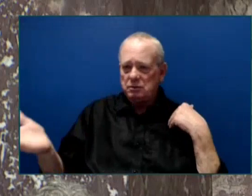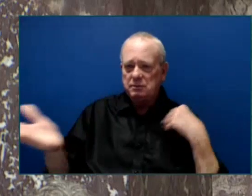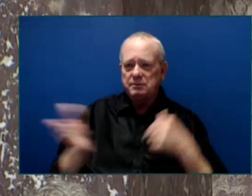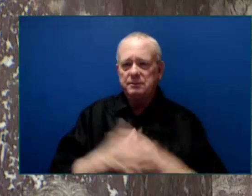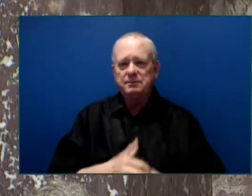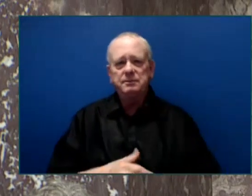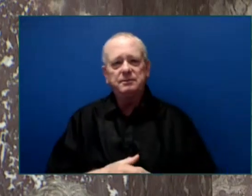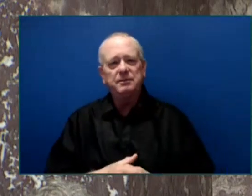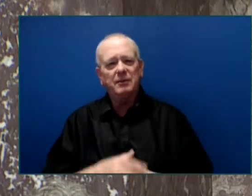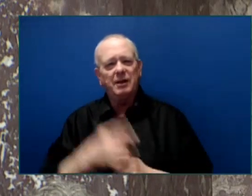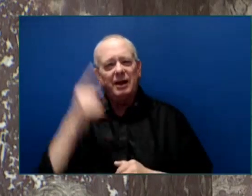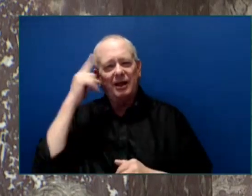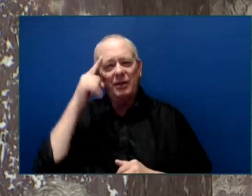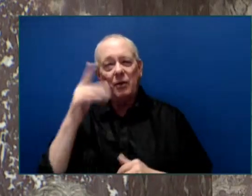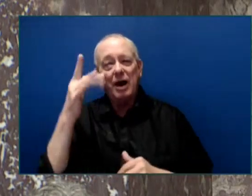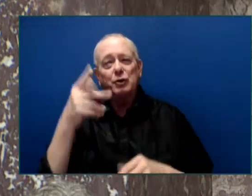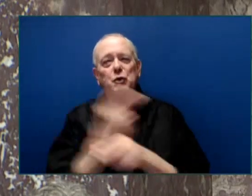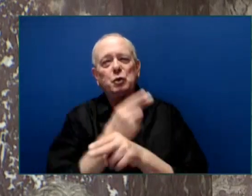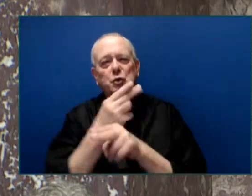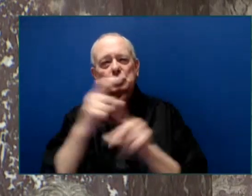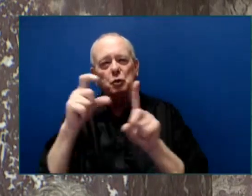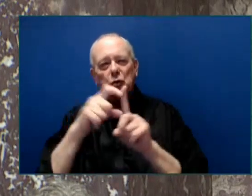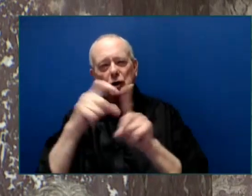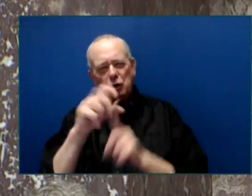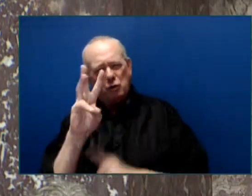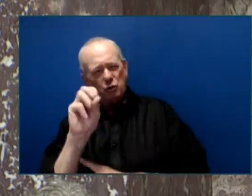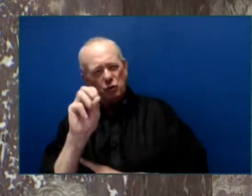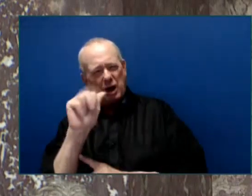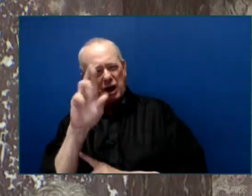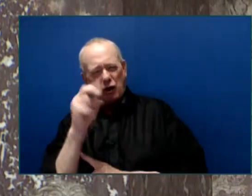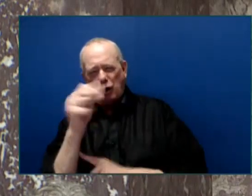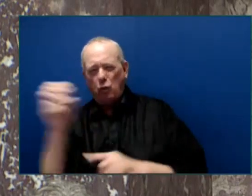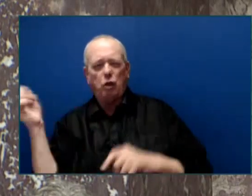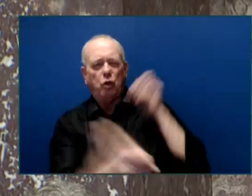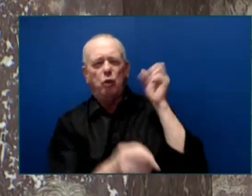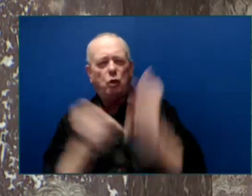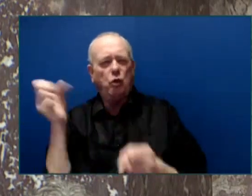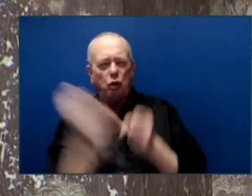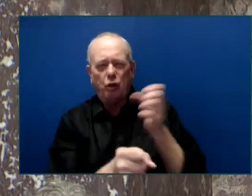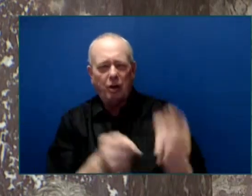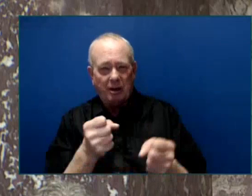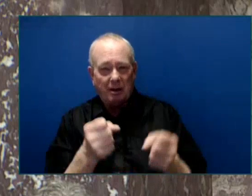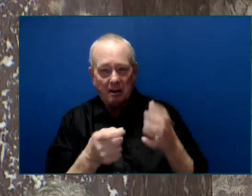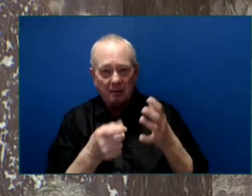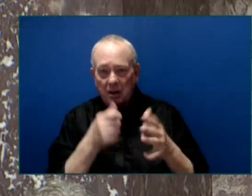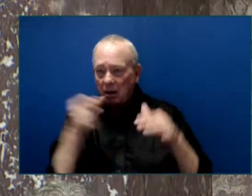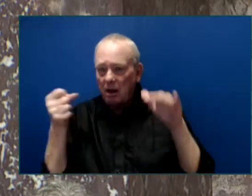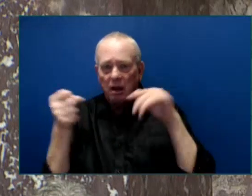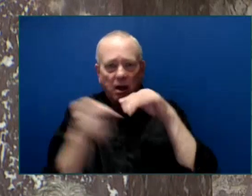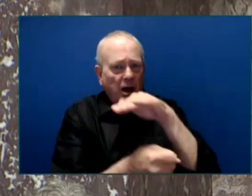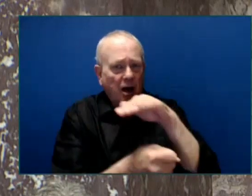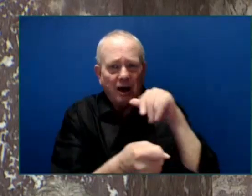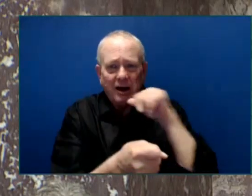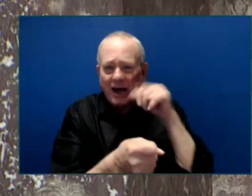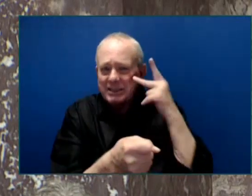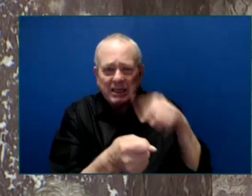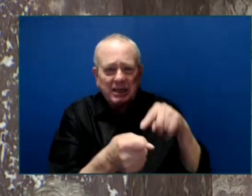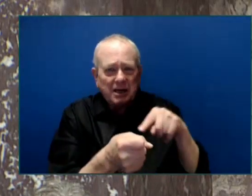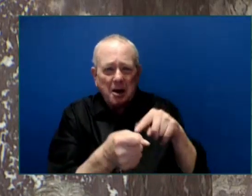warehouse is because perhaps they don't see these individuals for what they are, Honourable Speaker. Shame on this. Honourable